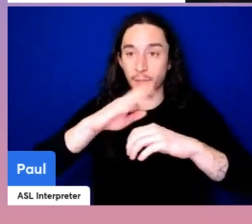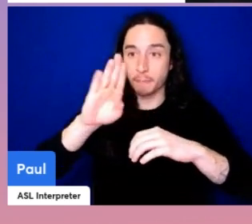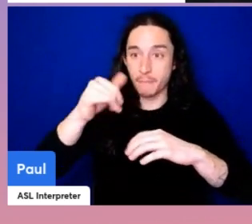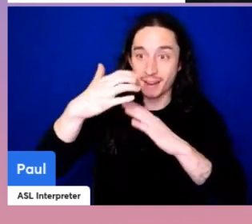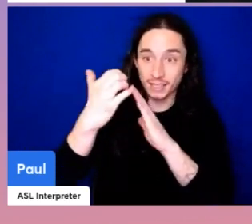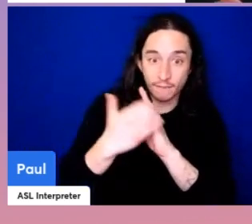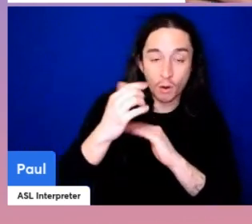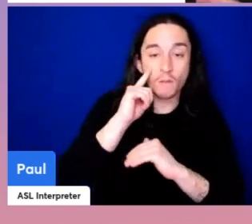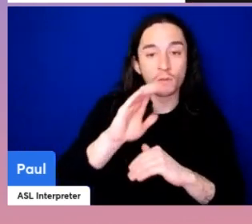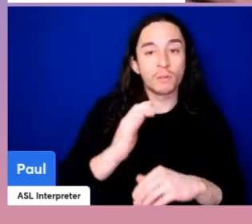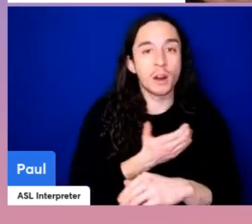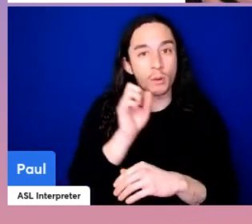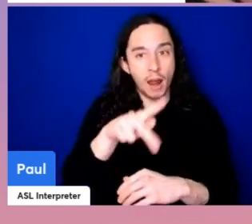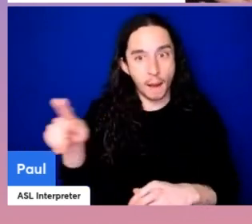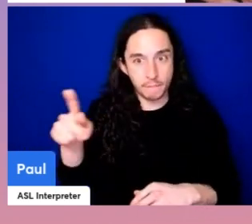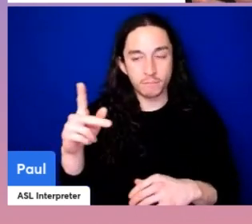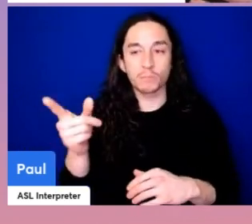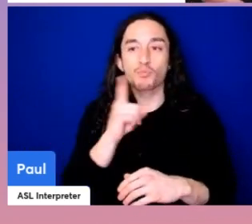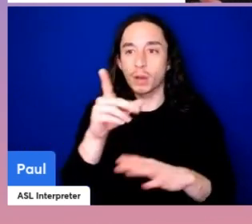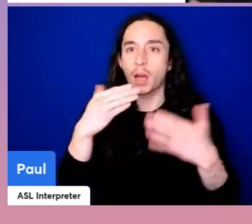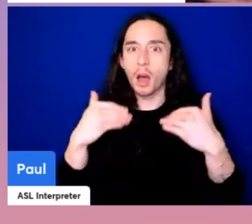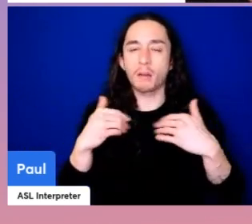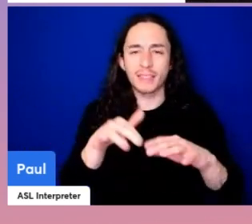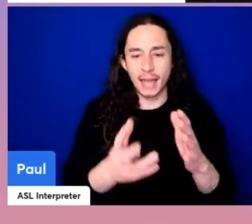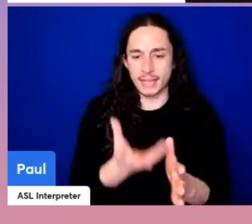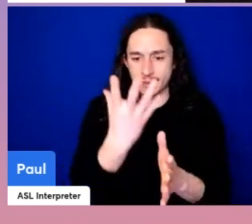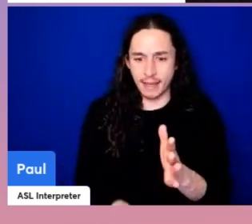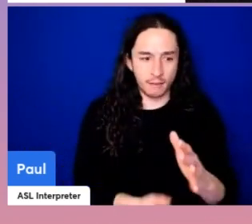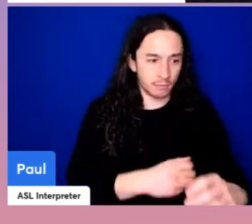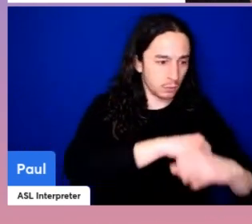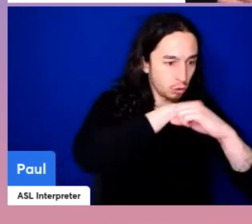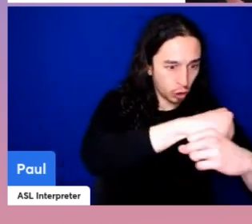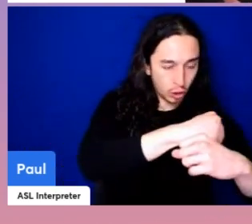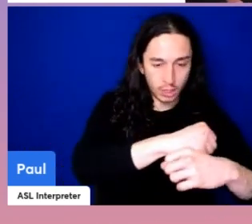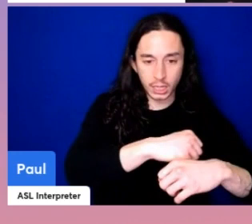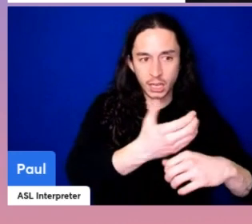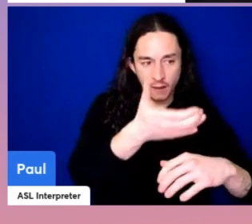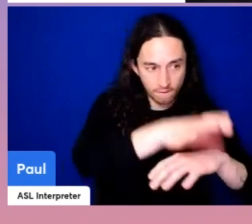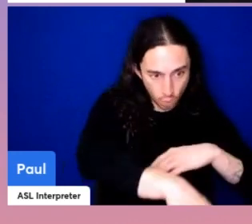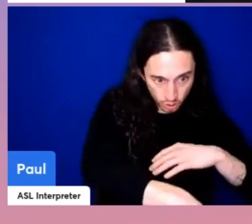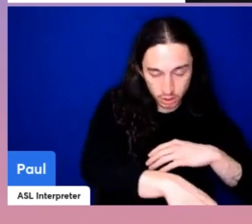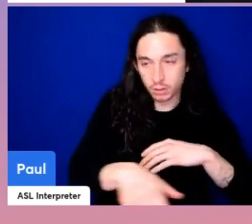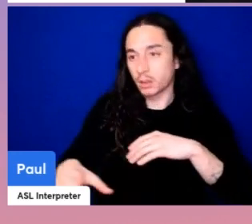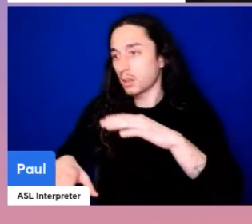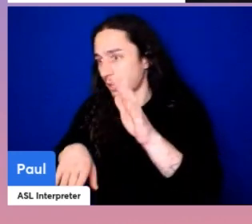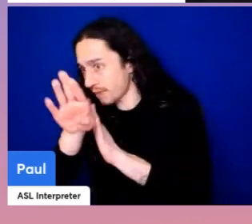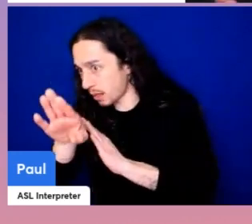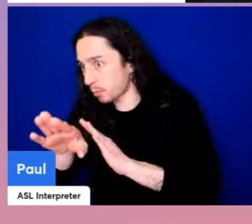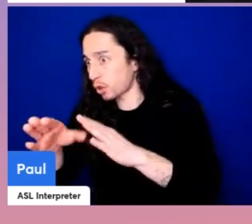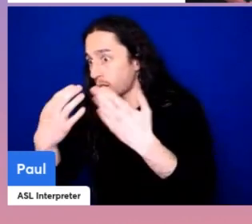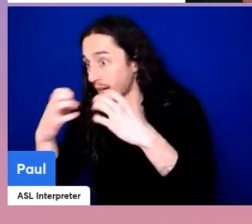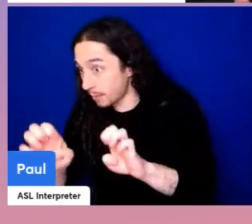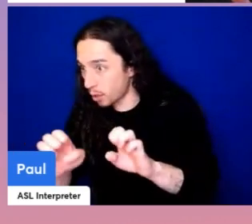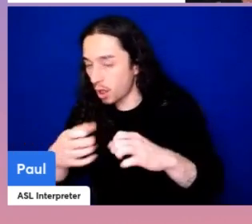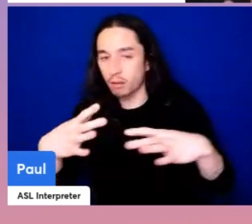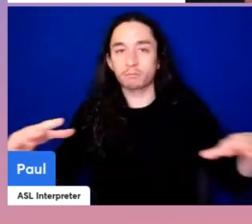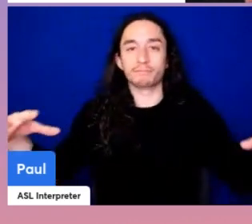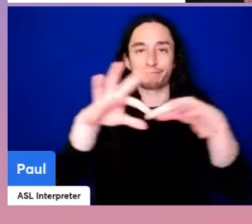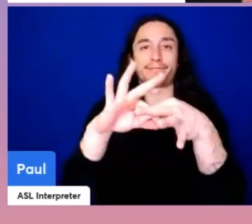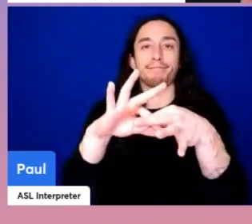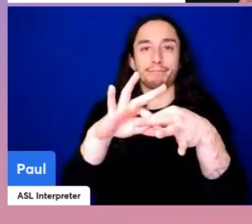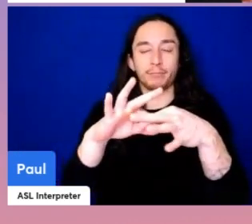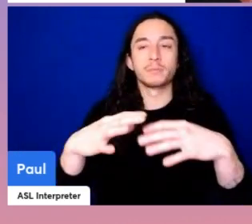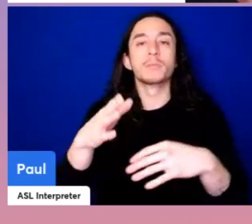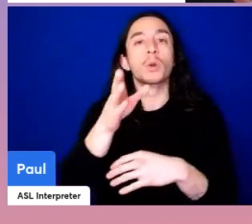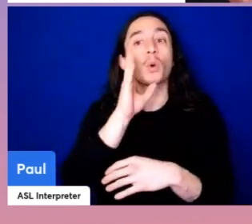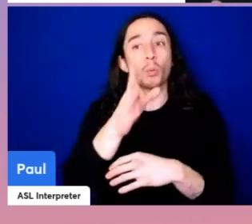our applications, really bridging the gap between security enforcement and developer enablement. We'll be touching on the basics